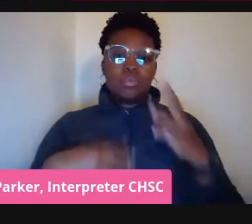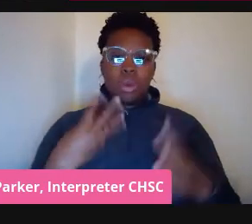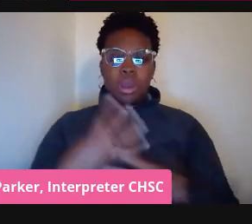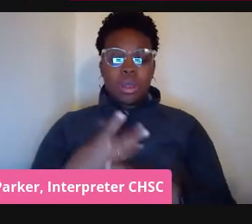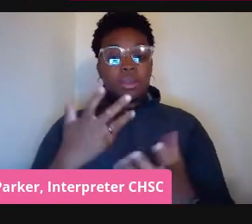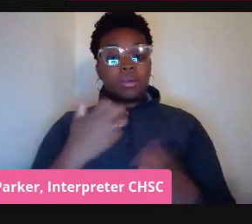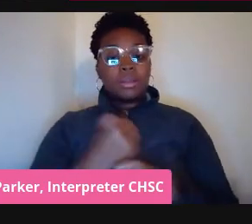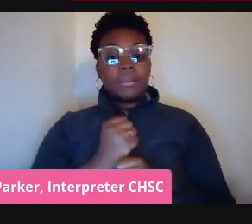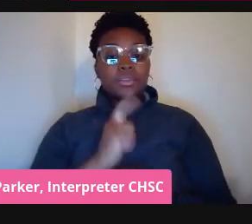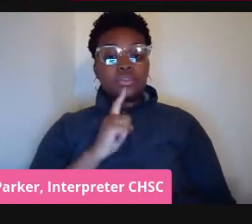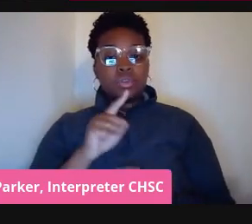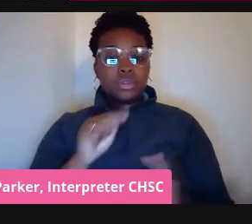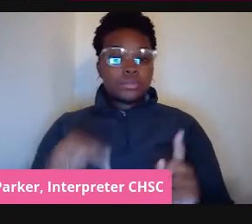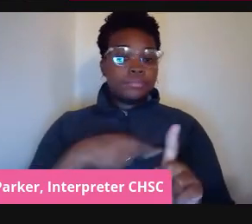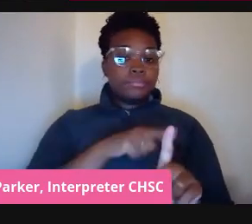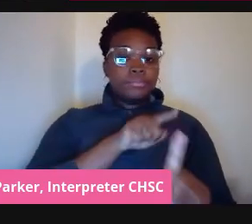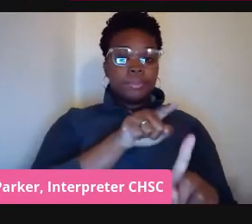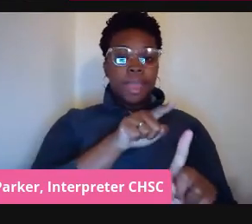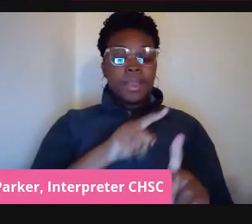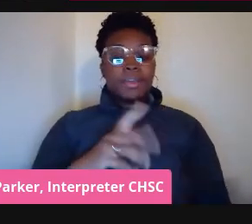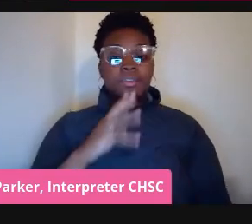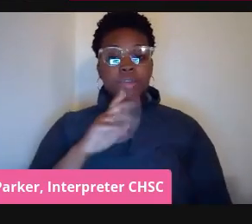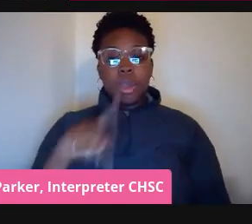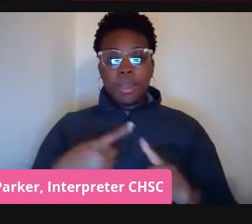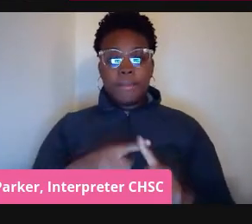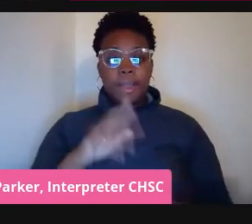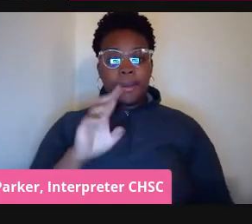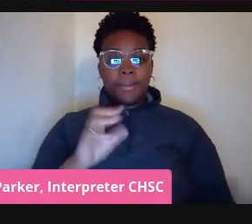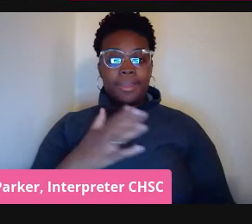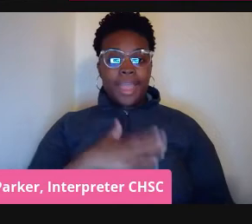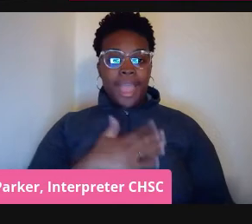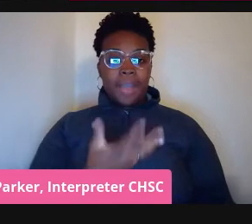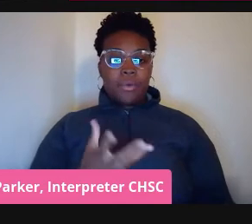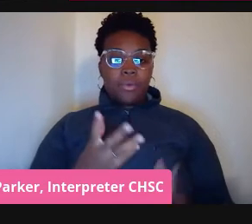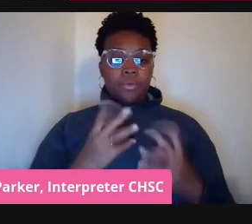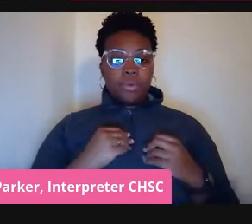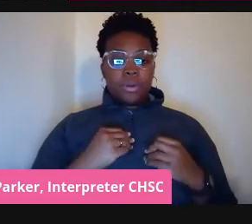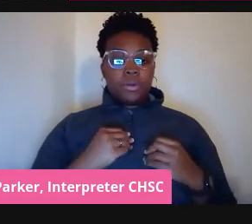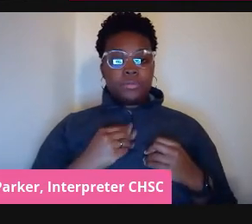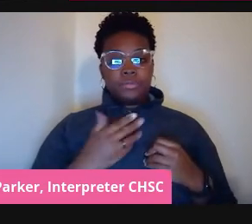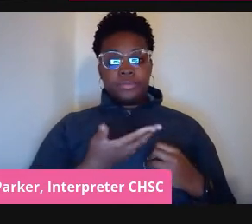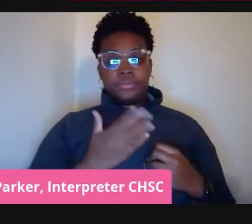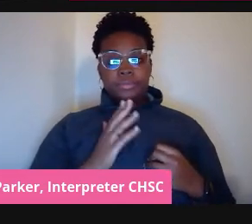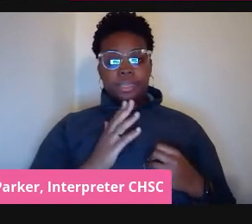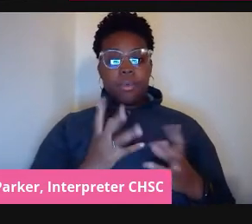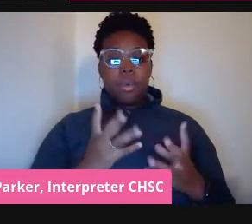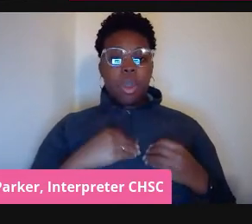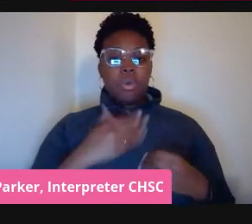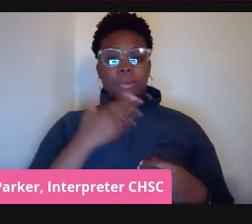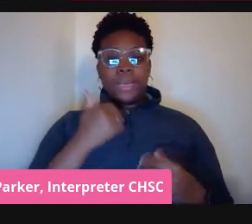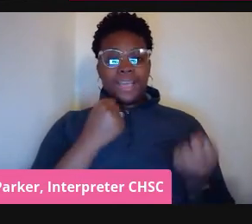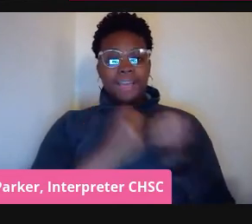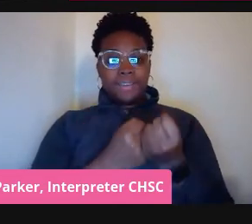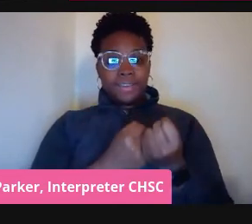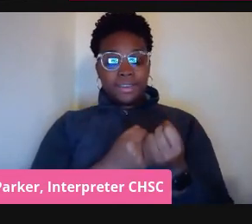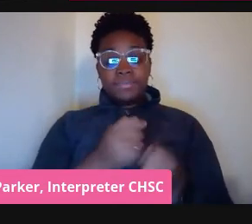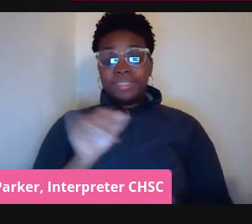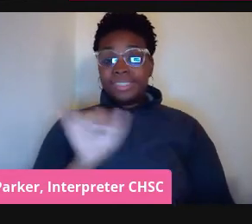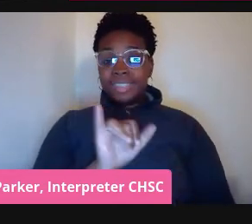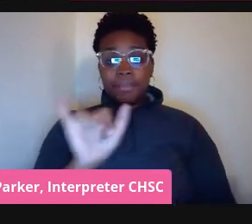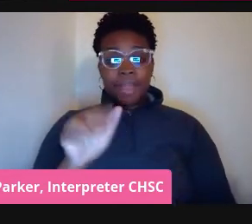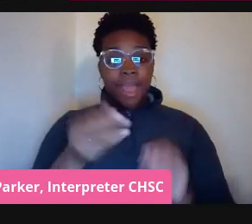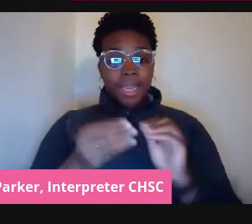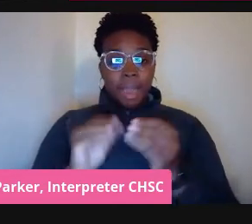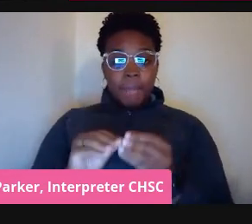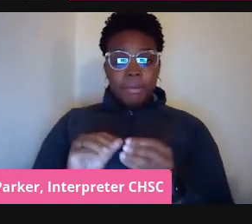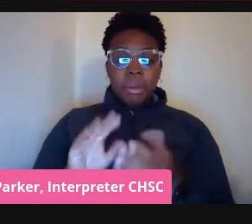make sure that we circle back and talk about being our own best advocates. And just like that number is dismissive, I think women